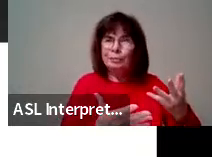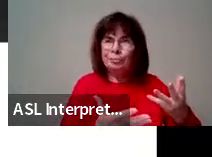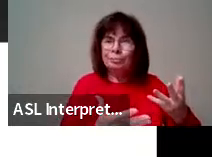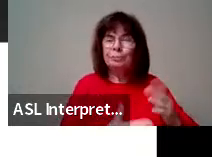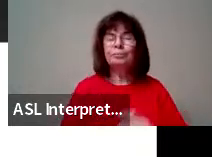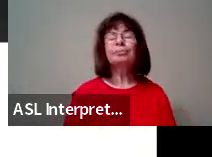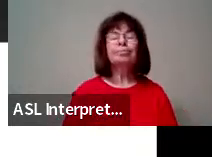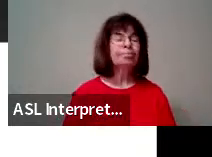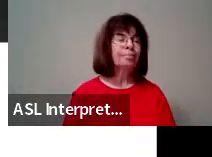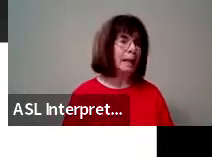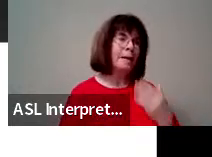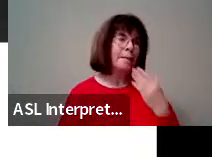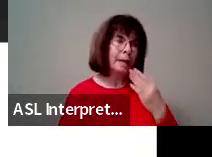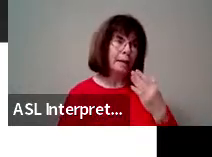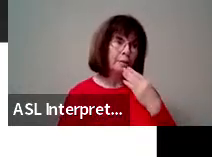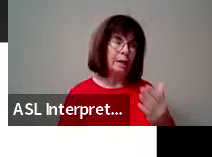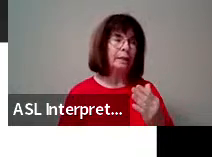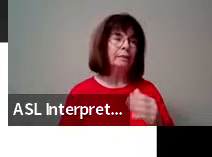Thank you, Dr. Abalata.